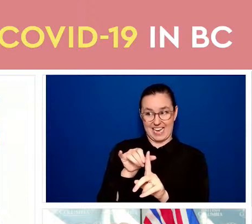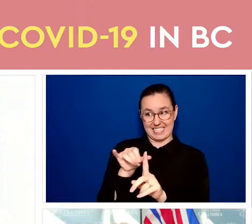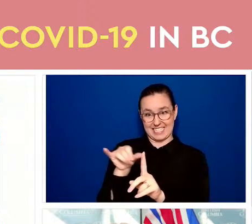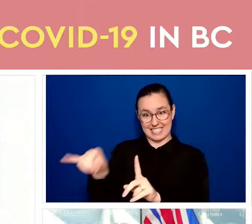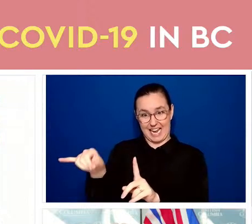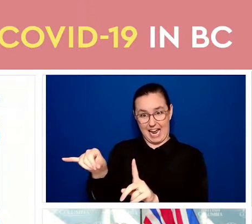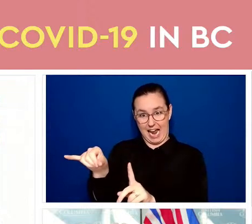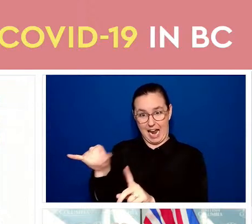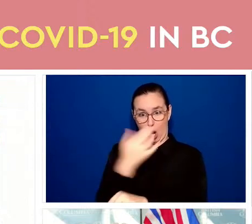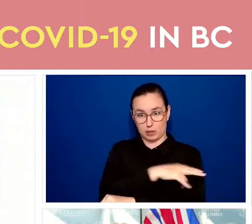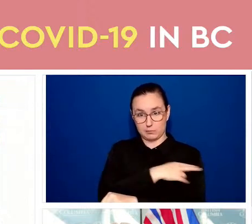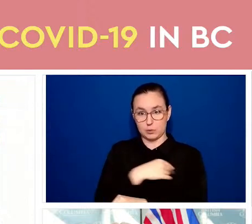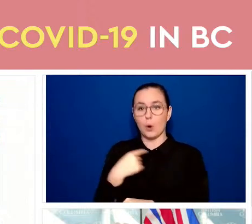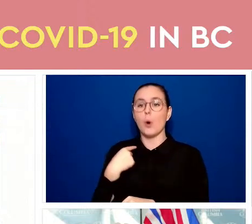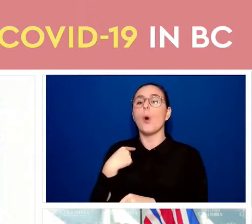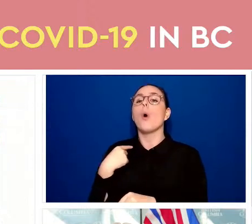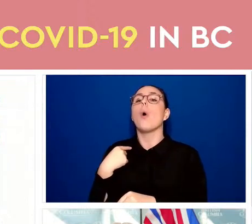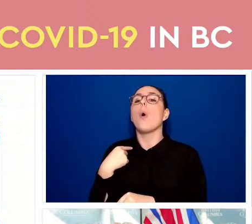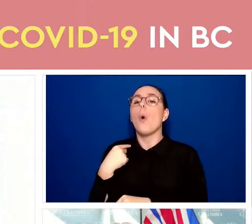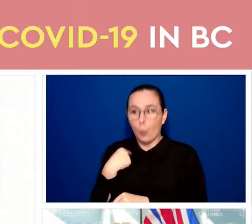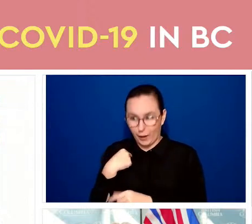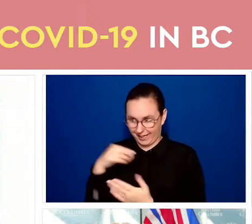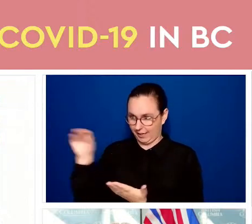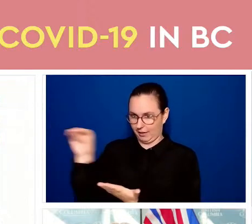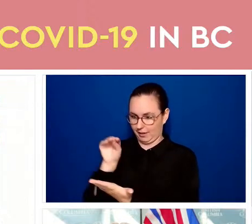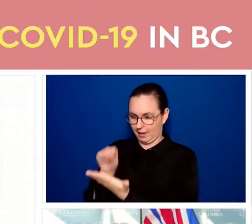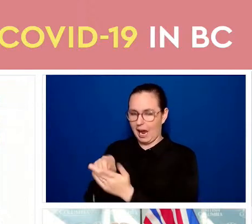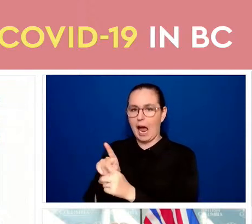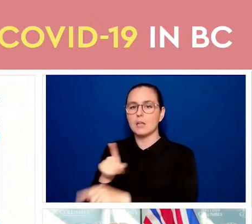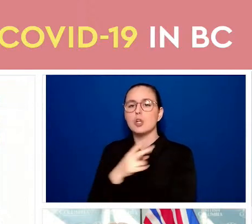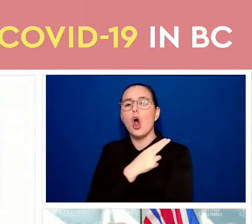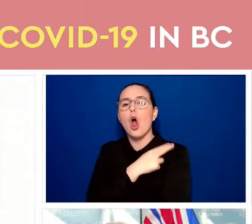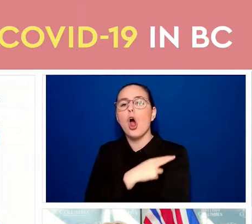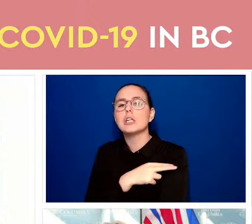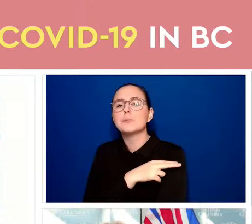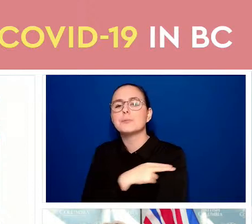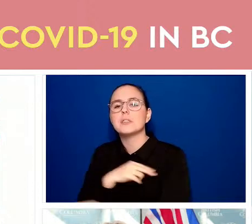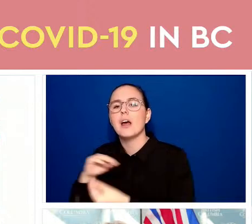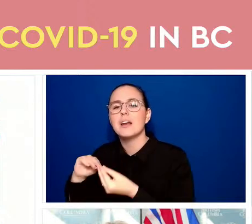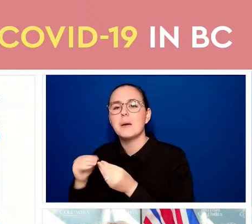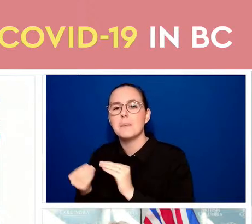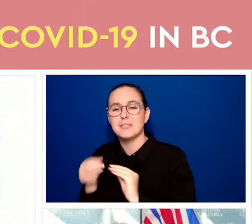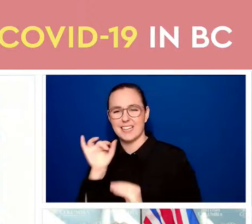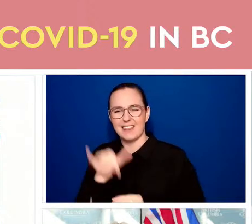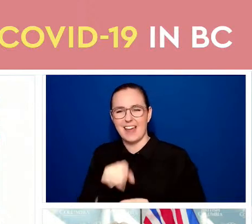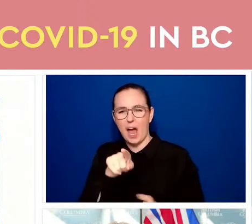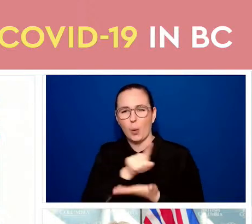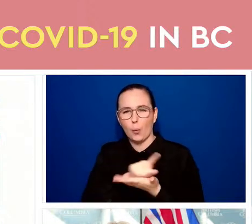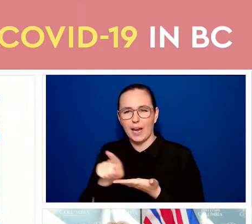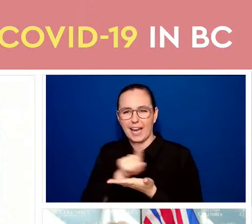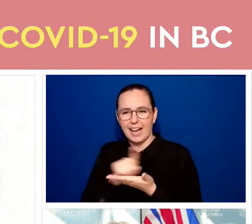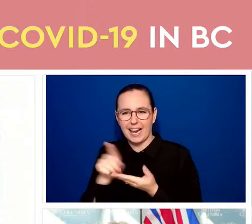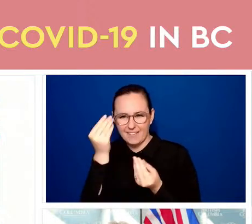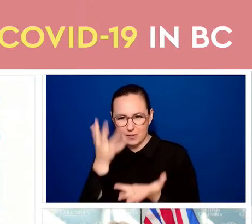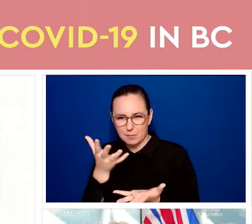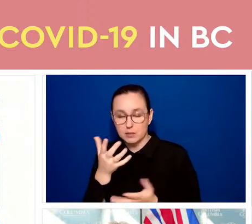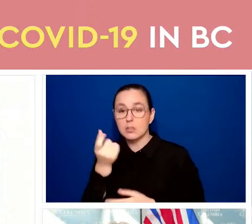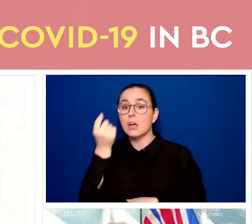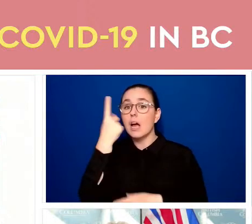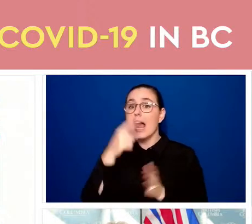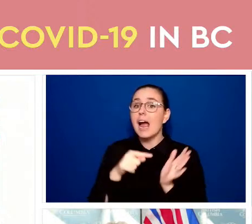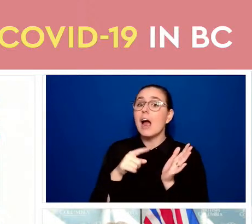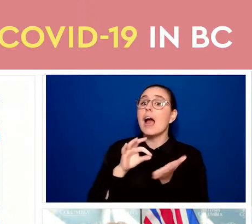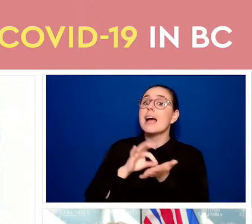count them as a hospitalized case, and that's reported in our weekly surveillance report. But it's only counted once when somebody's in